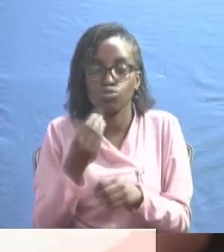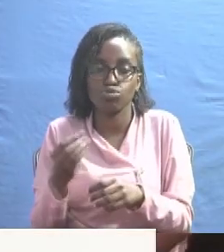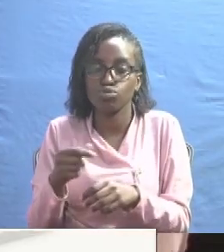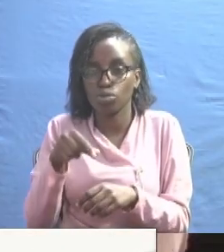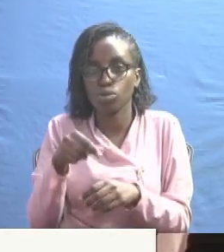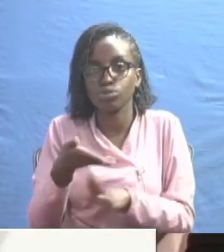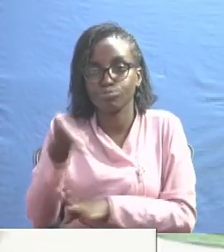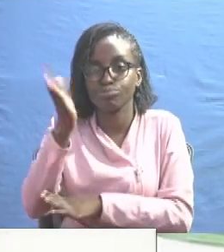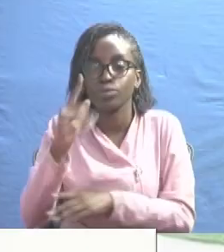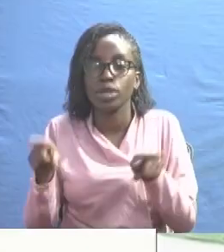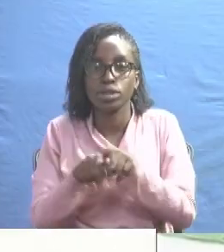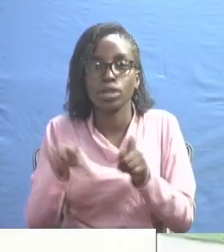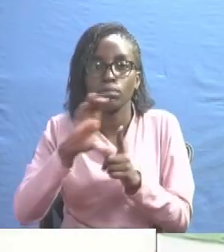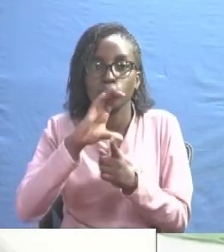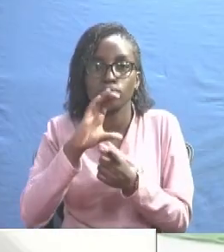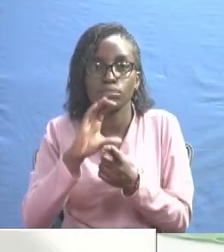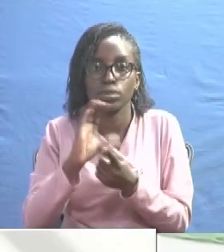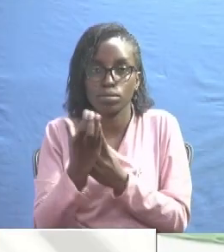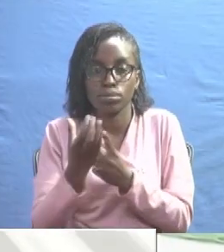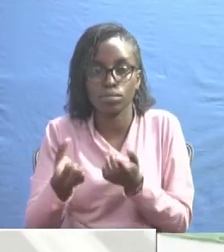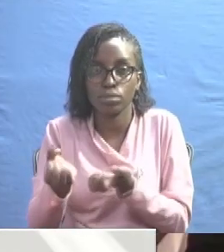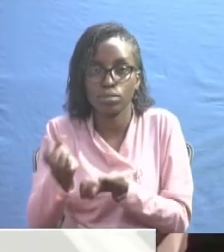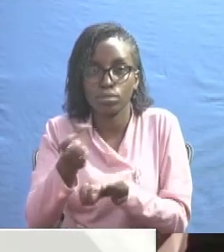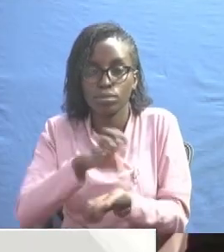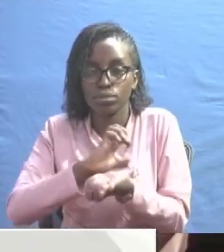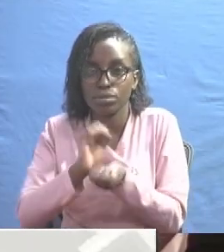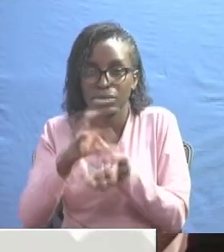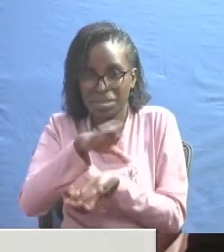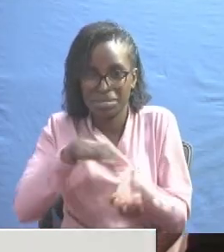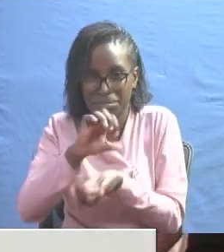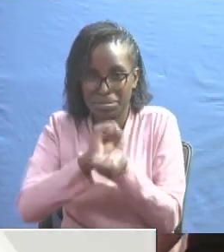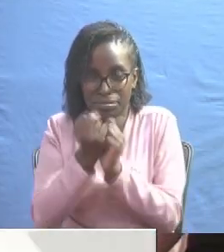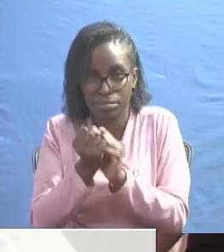climate change. James Baraka for KUTV.